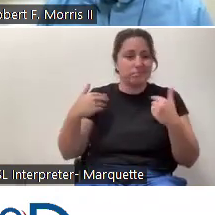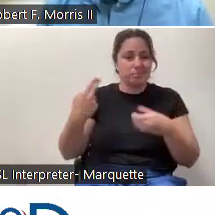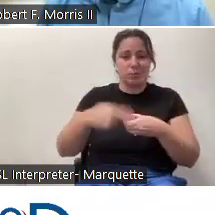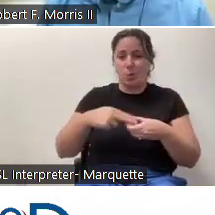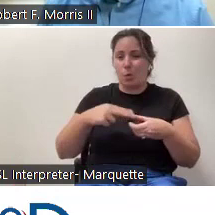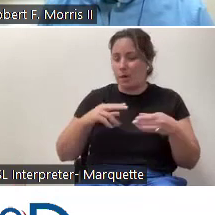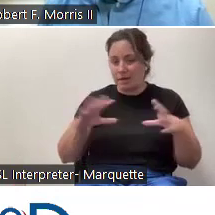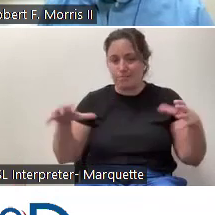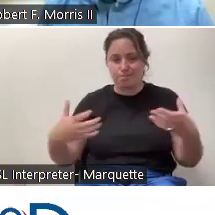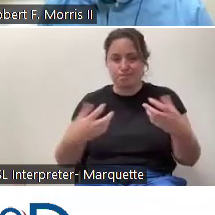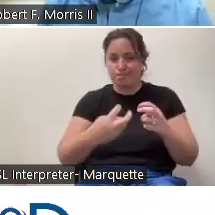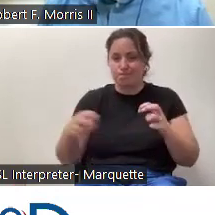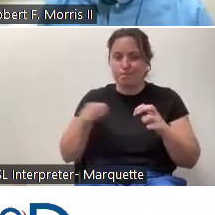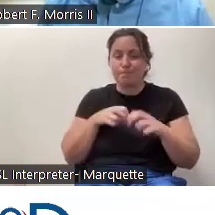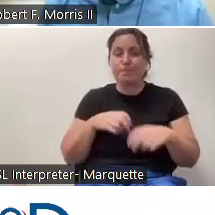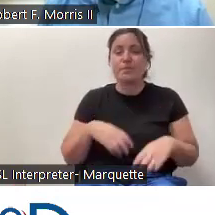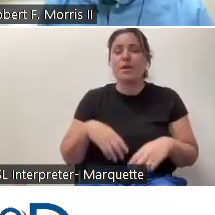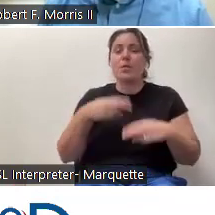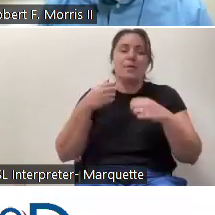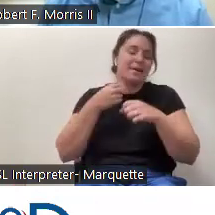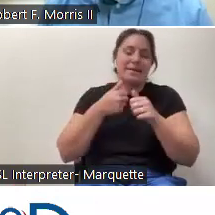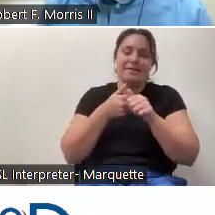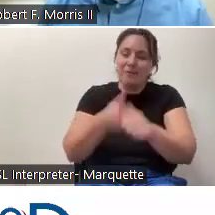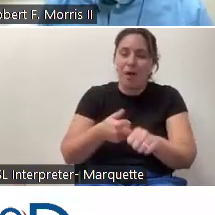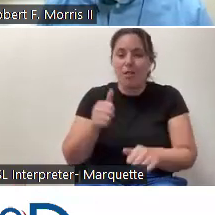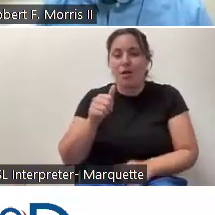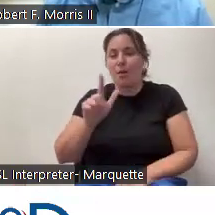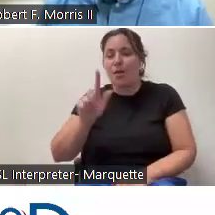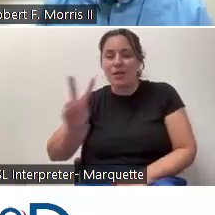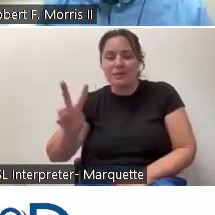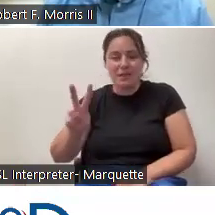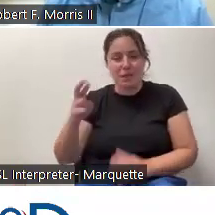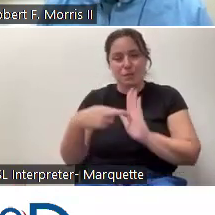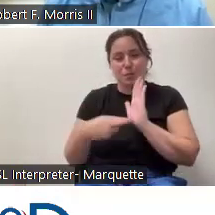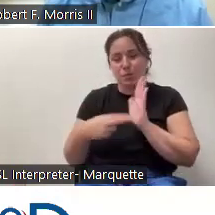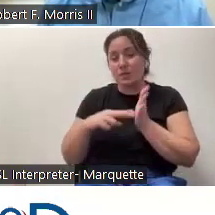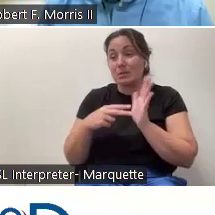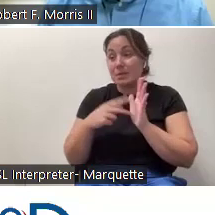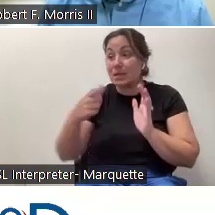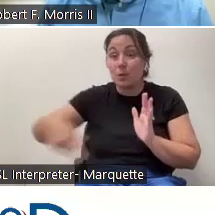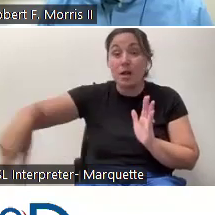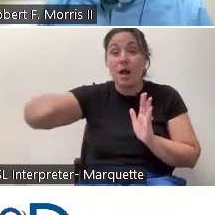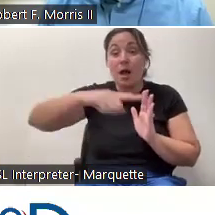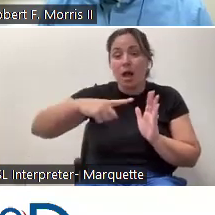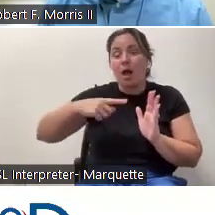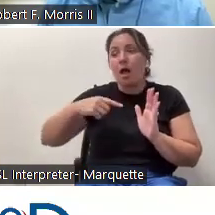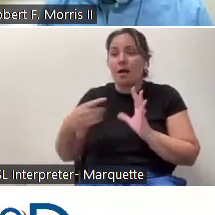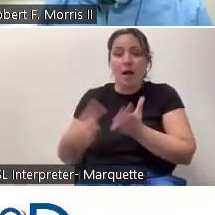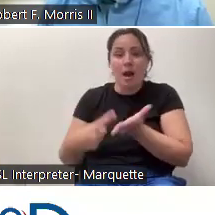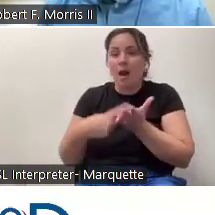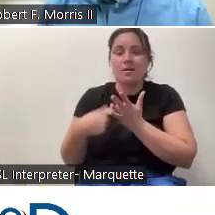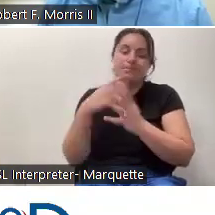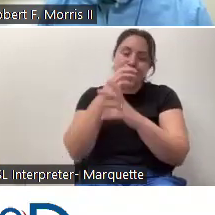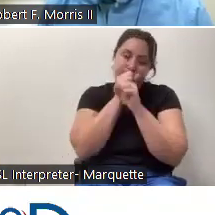And we operate by Vegas rules. What's said in that room stays in that room. Also, we are currently working on